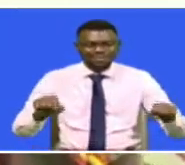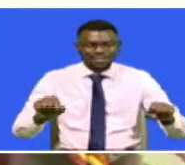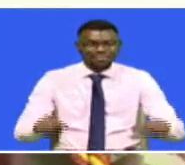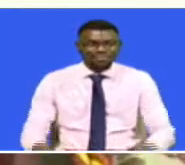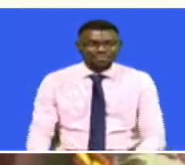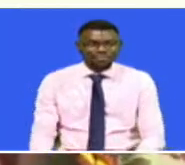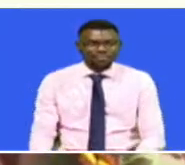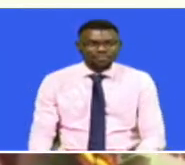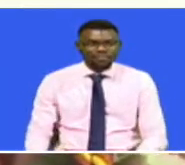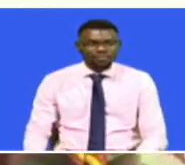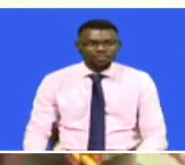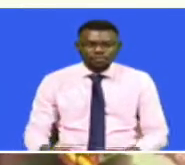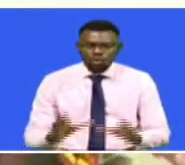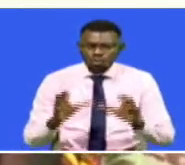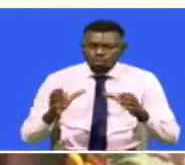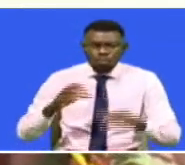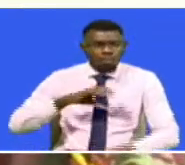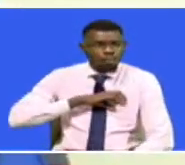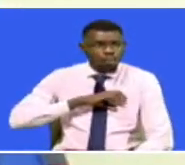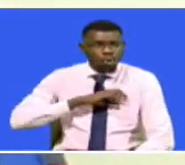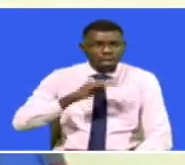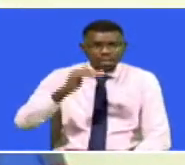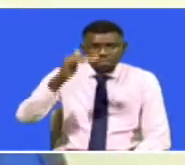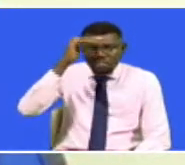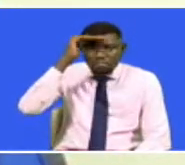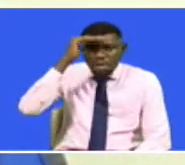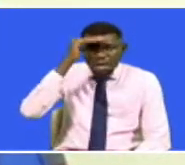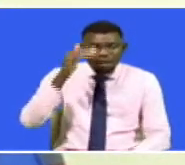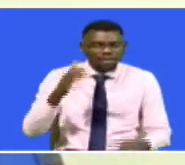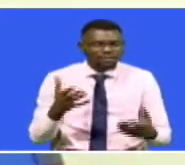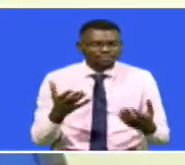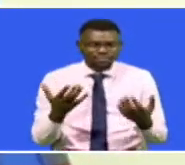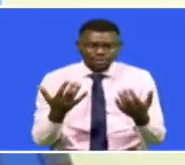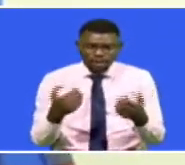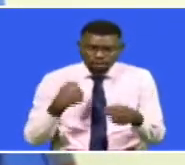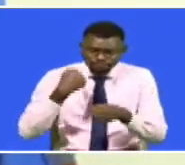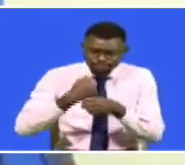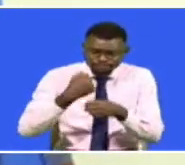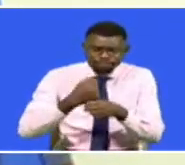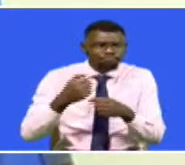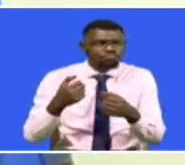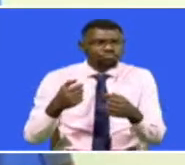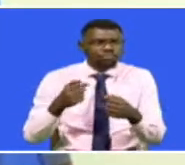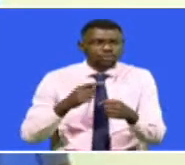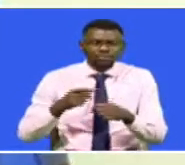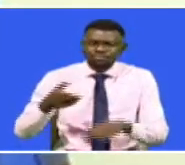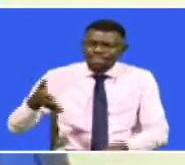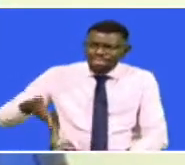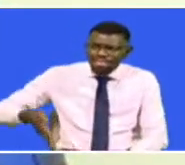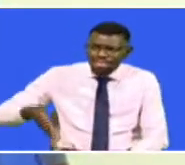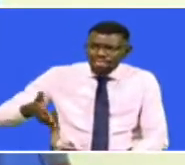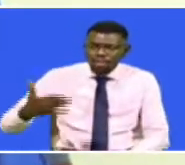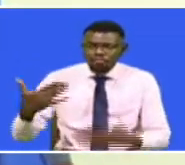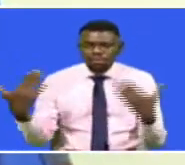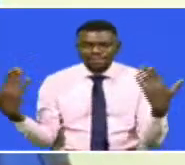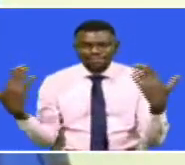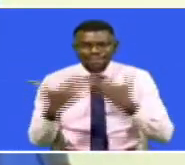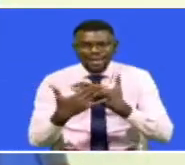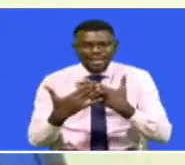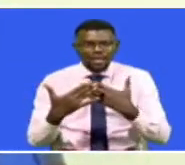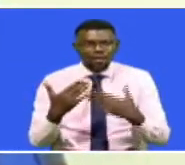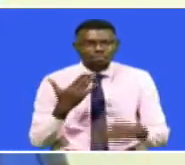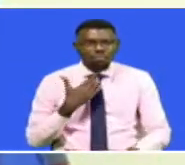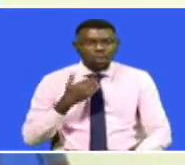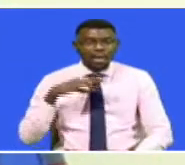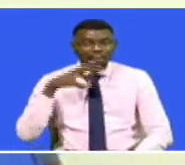For the bar owners, they are likely to be operating beyond hours because it's a festive season and they want to